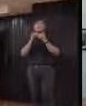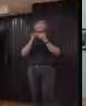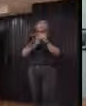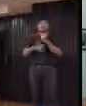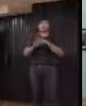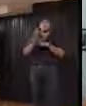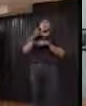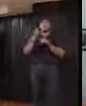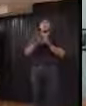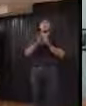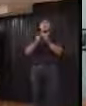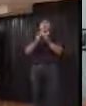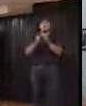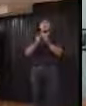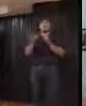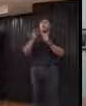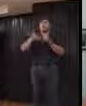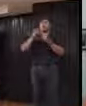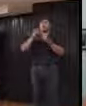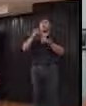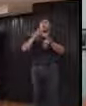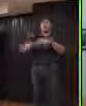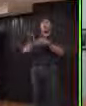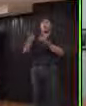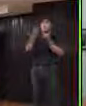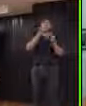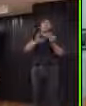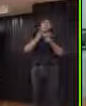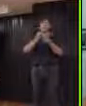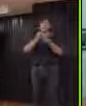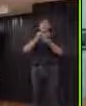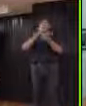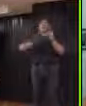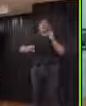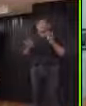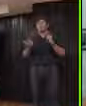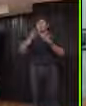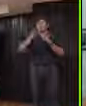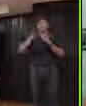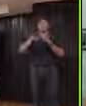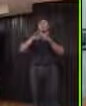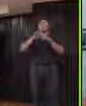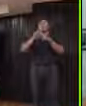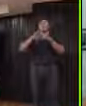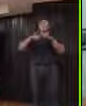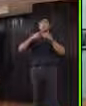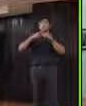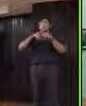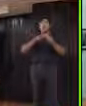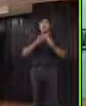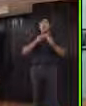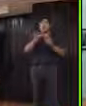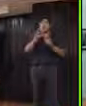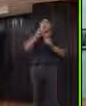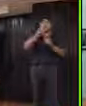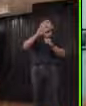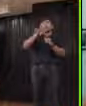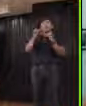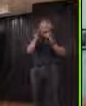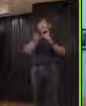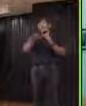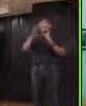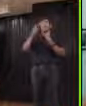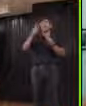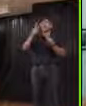Sri Krishna asked about the inability to turn the clock back. Then there's a question about how we can keep 35A and 370. Do they not pull in